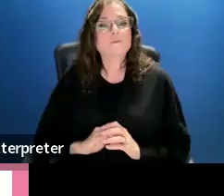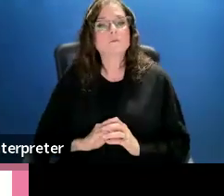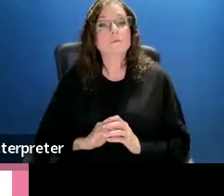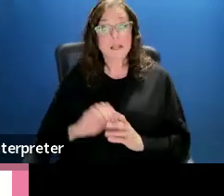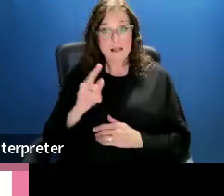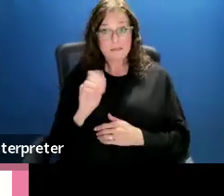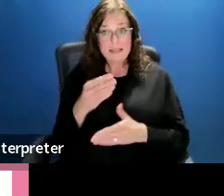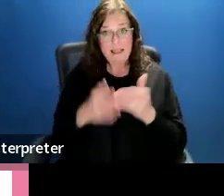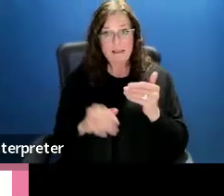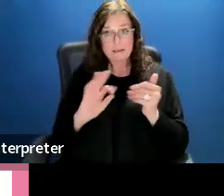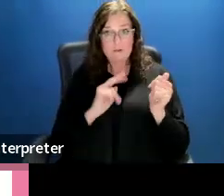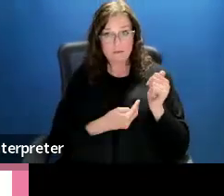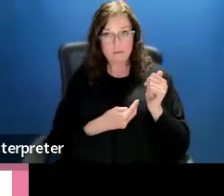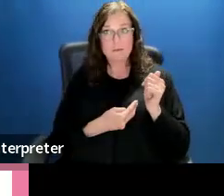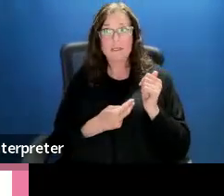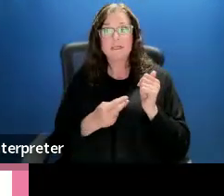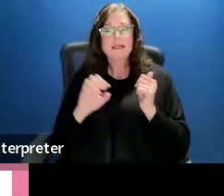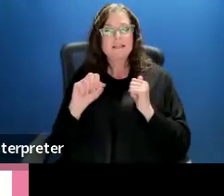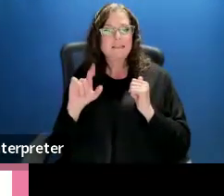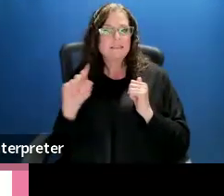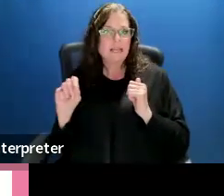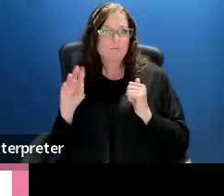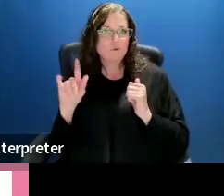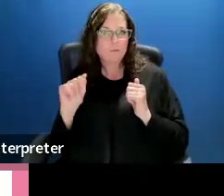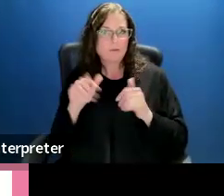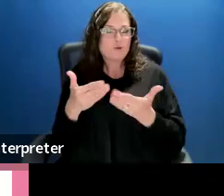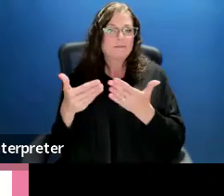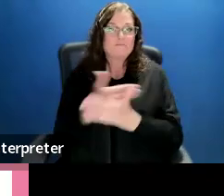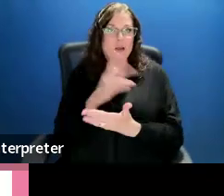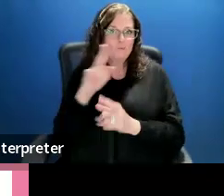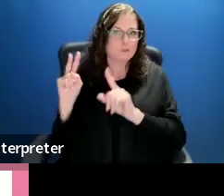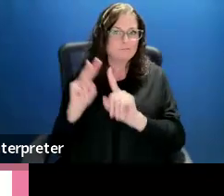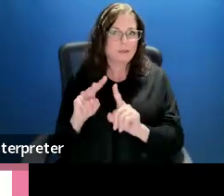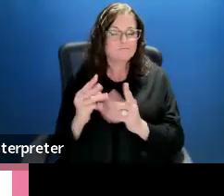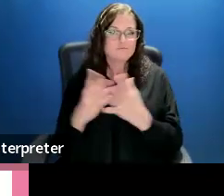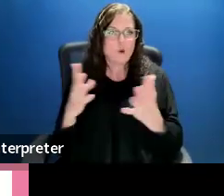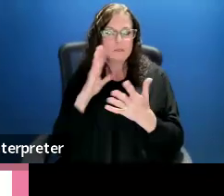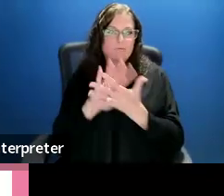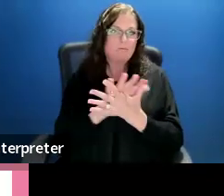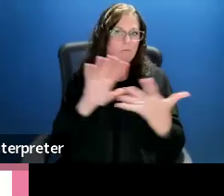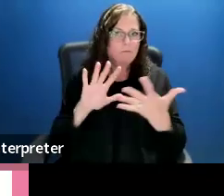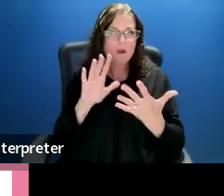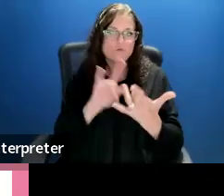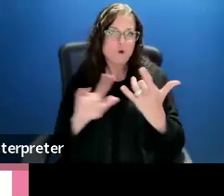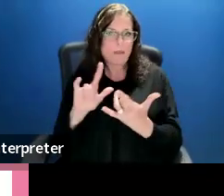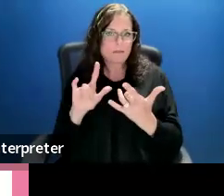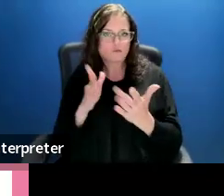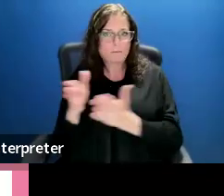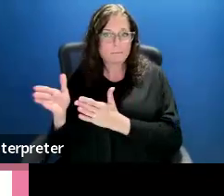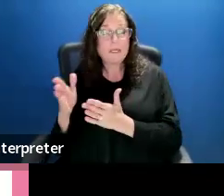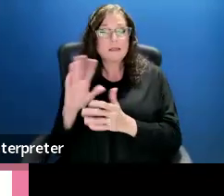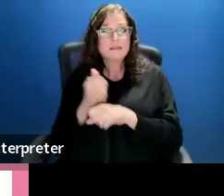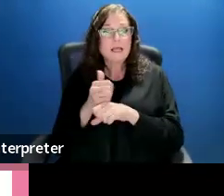The End of Us. In The End of Us, Sandra Proudman brings a fresh perspective to the growing dystopian romance trend. Set